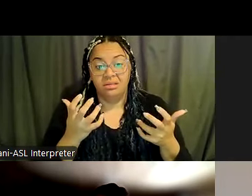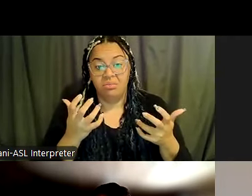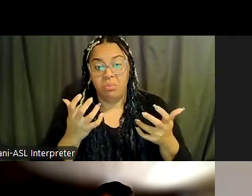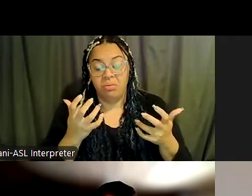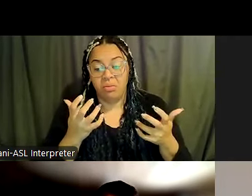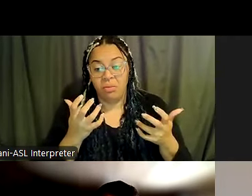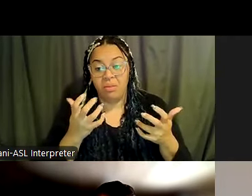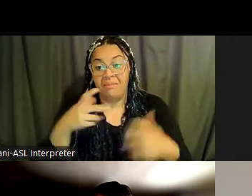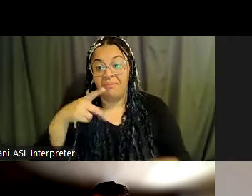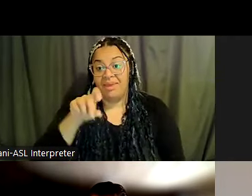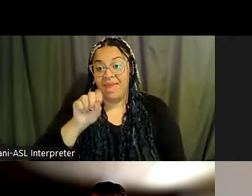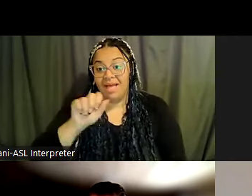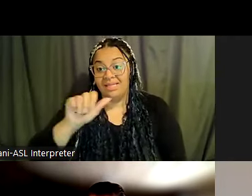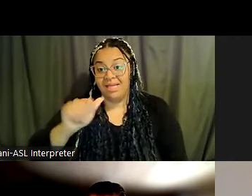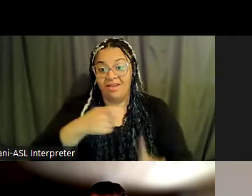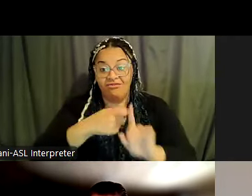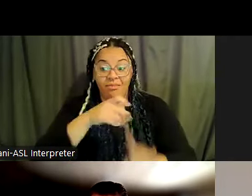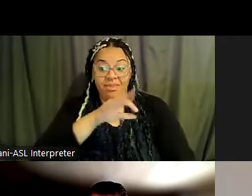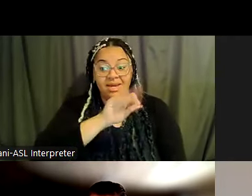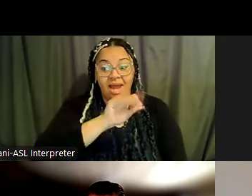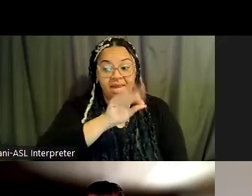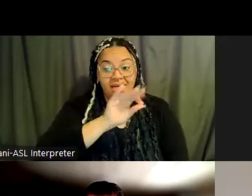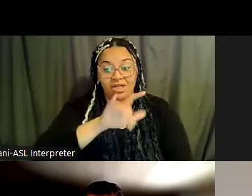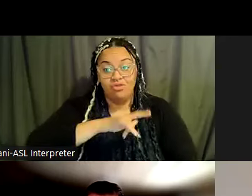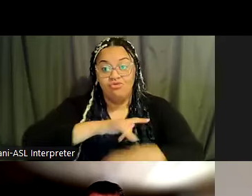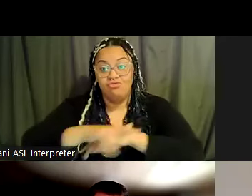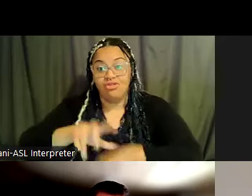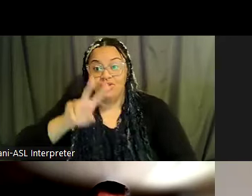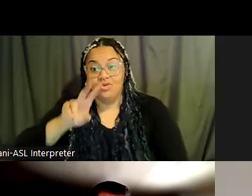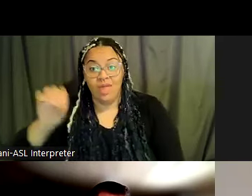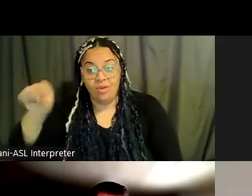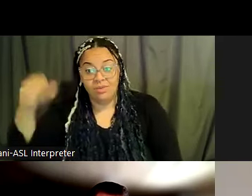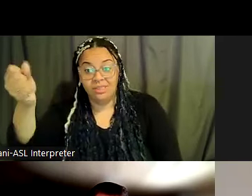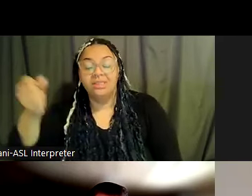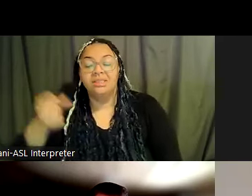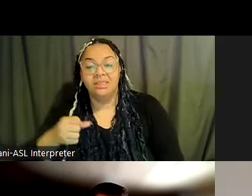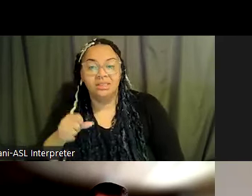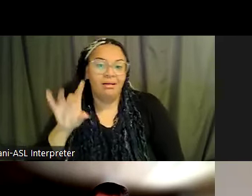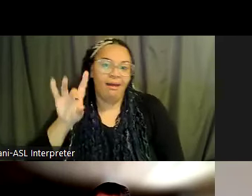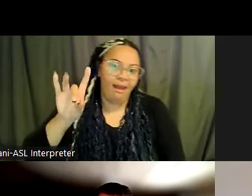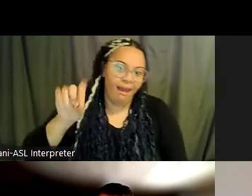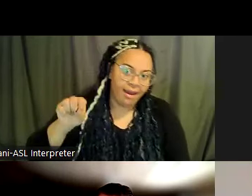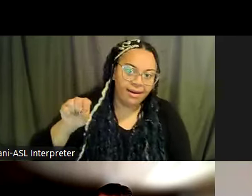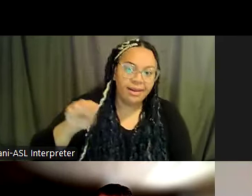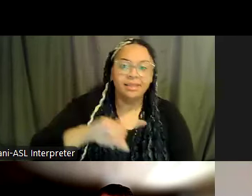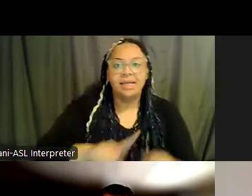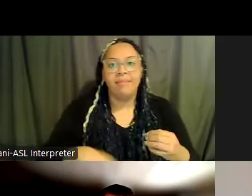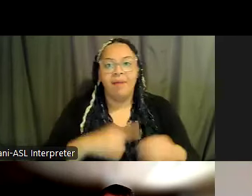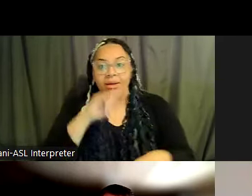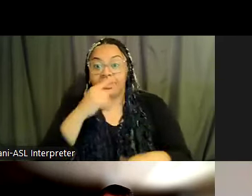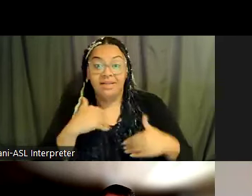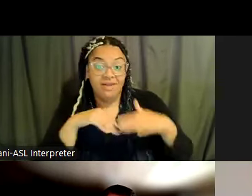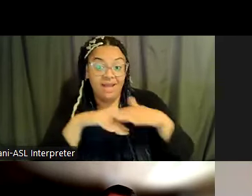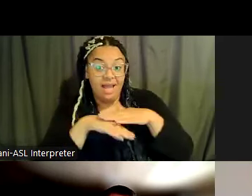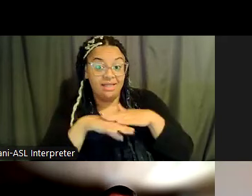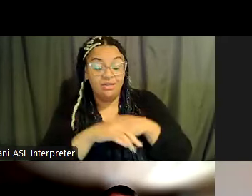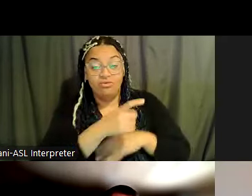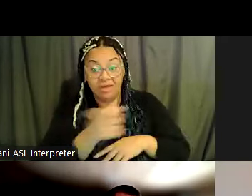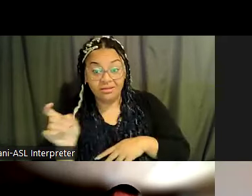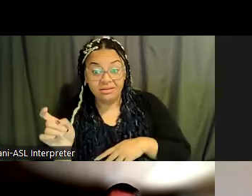the PSAs from the 90s and the early 2000s and 80s about kids getting access to firearms.